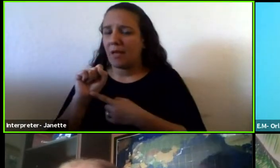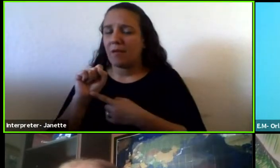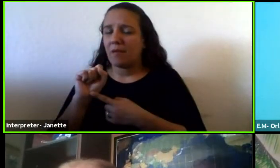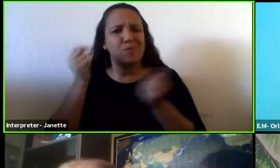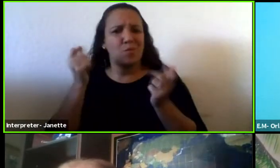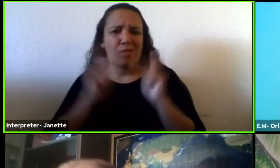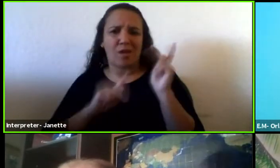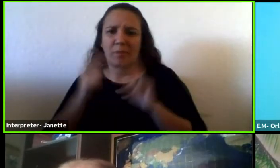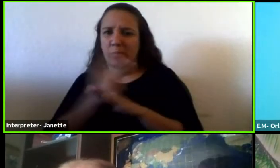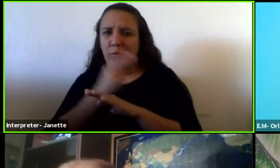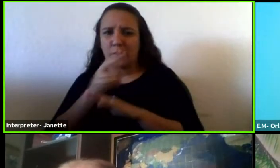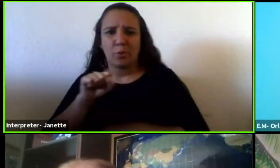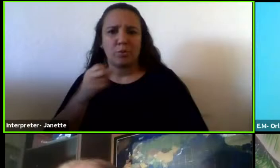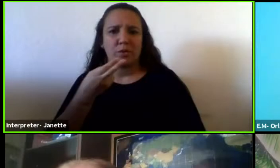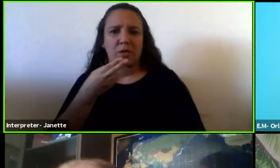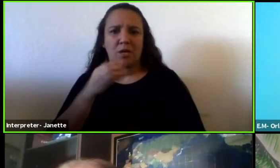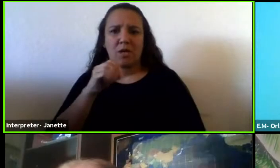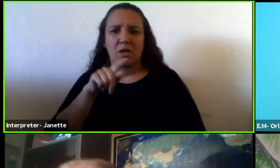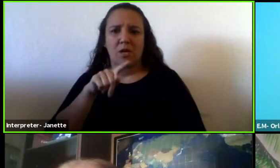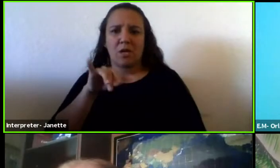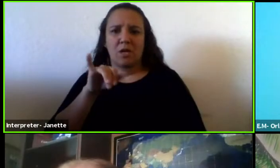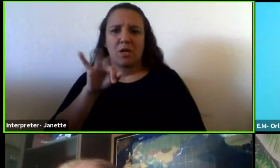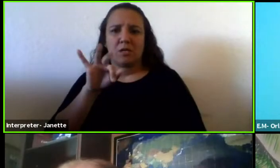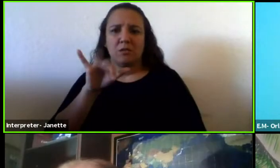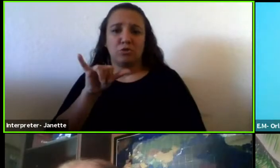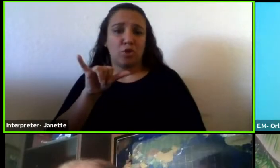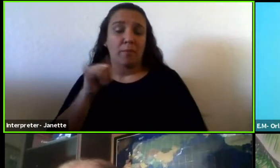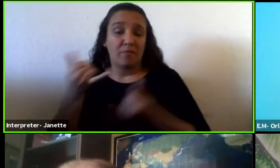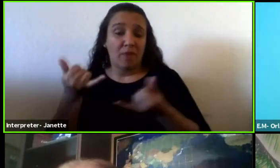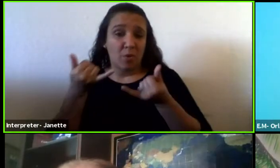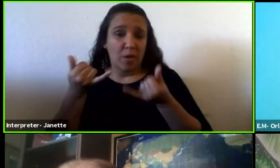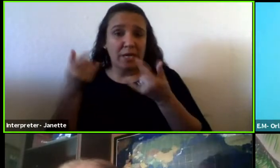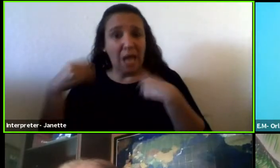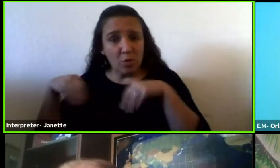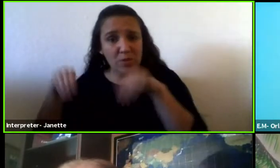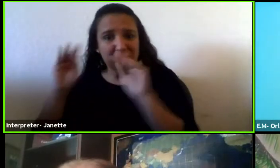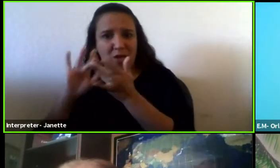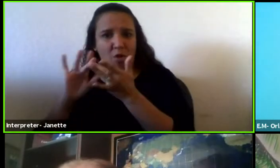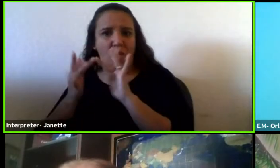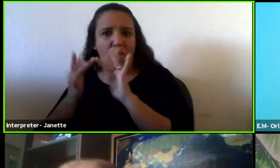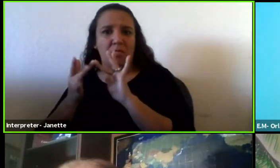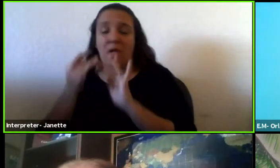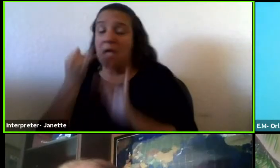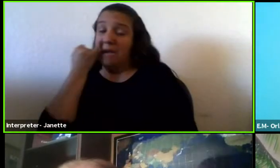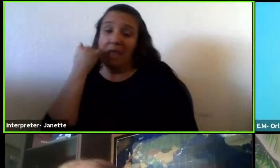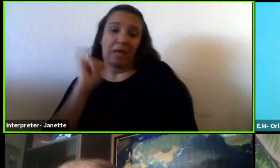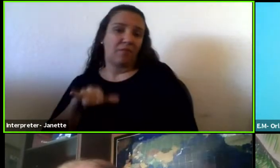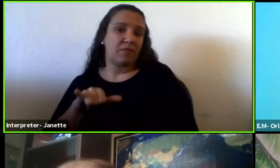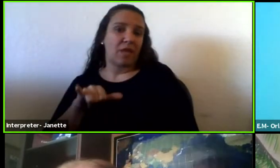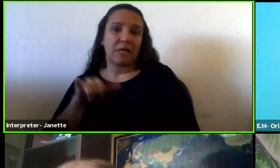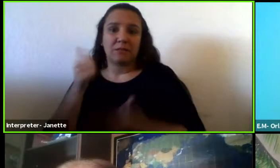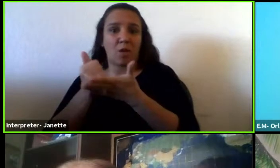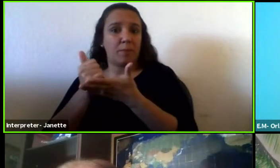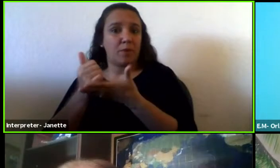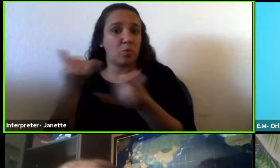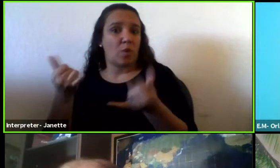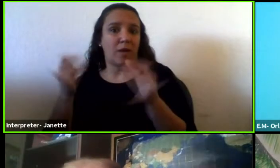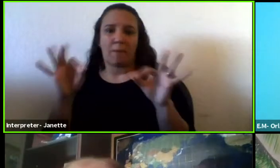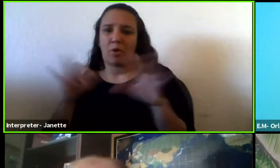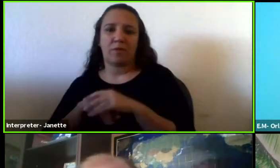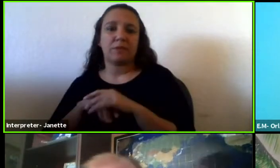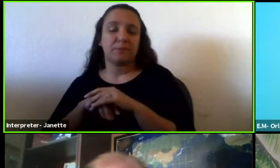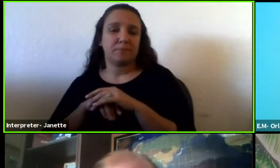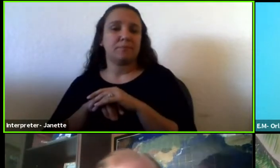other platforms in order to sell online. And if that's what's going to work for you, then that's great. But I will tell